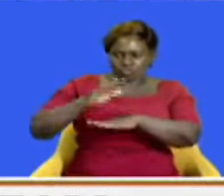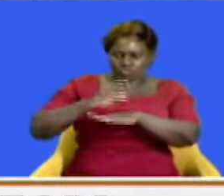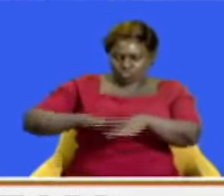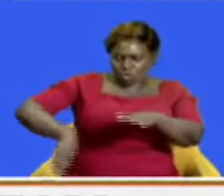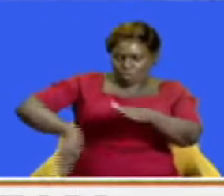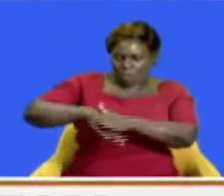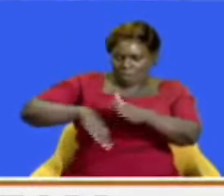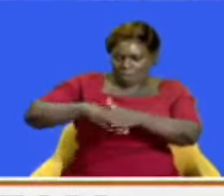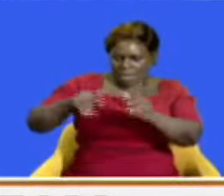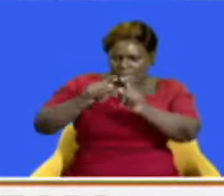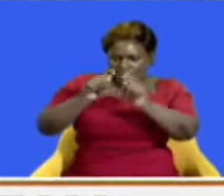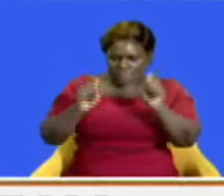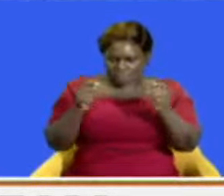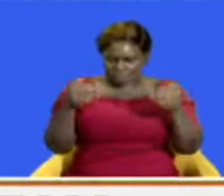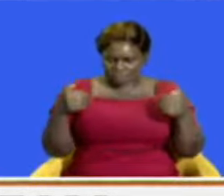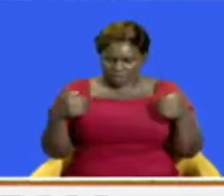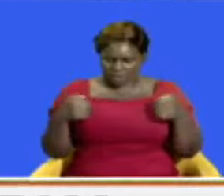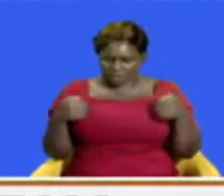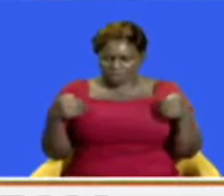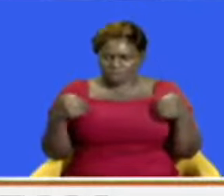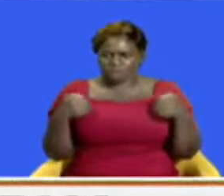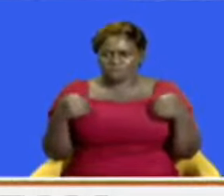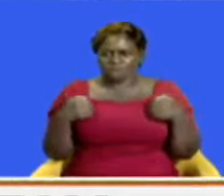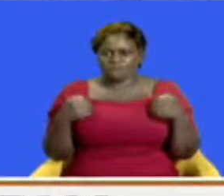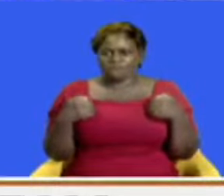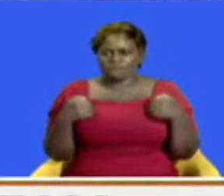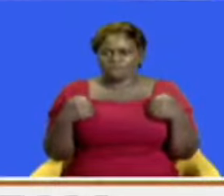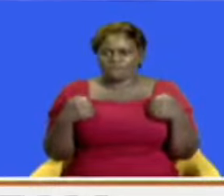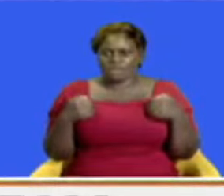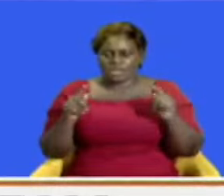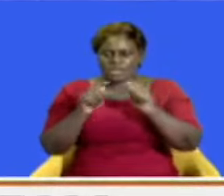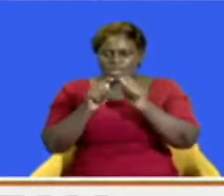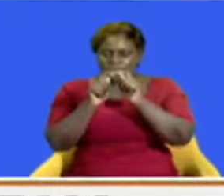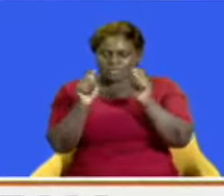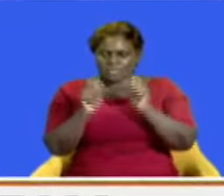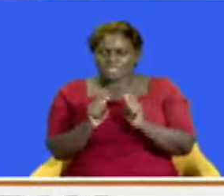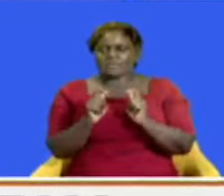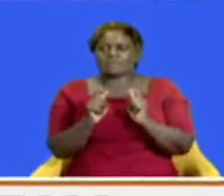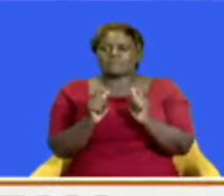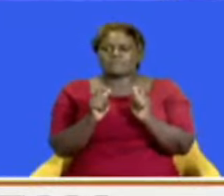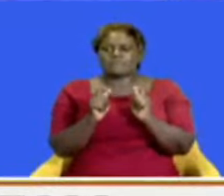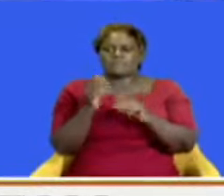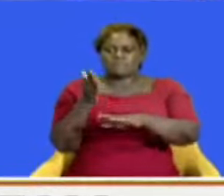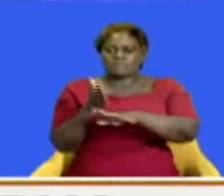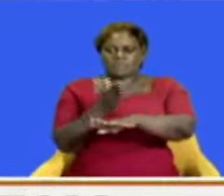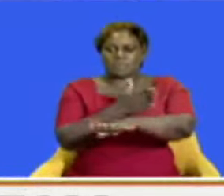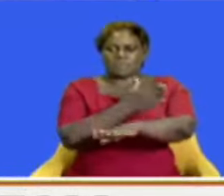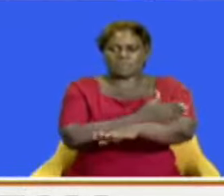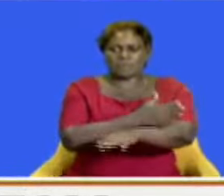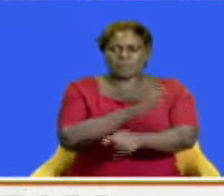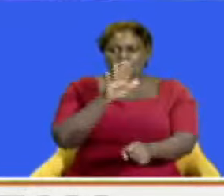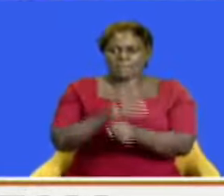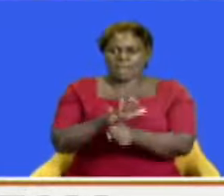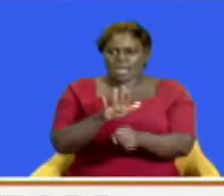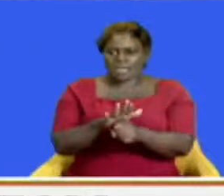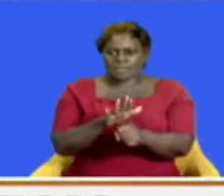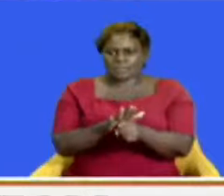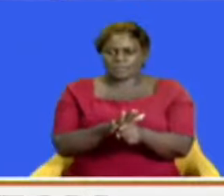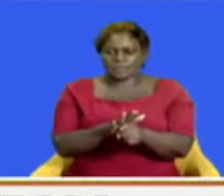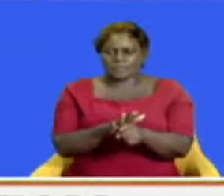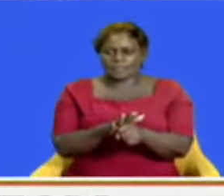team. And the team has been improved so much by Mr.